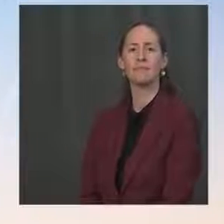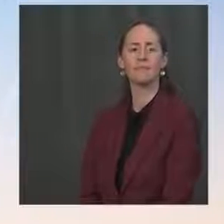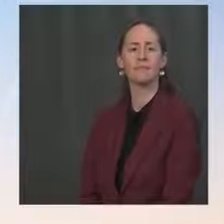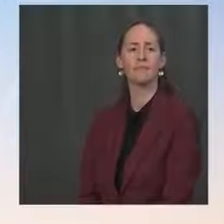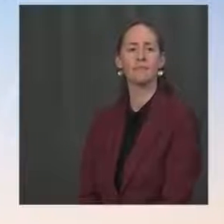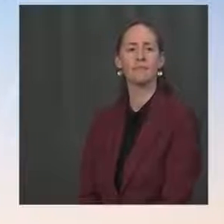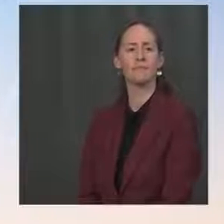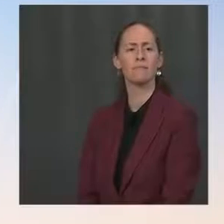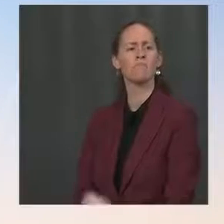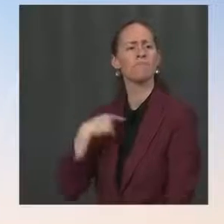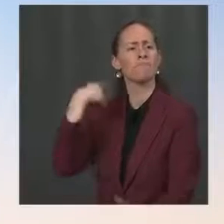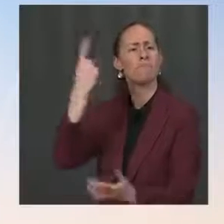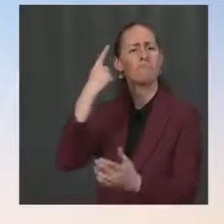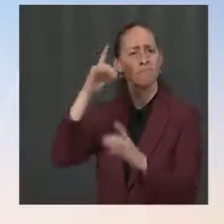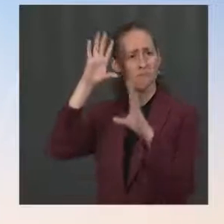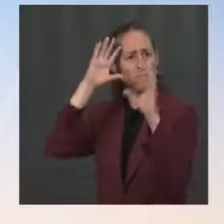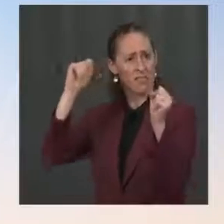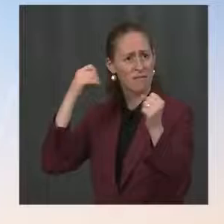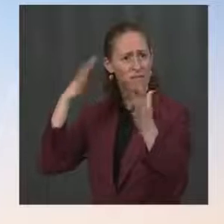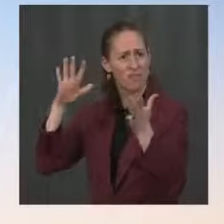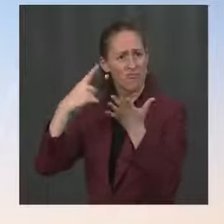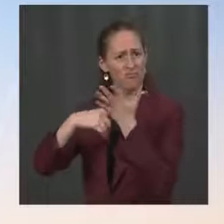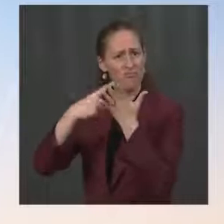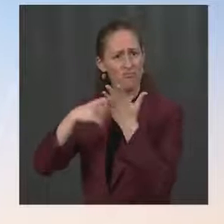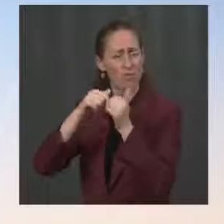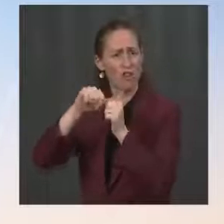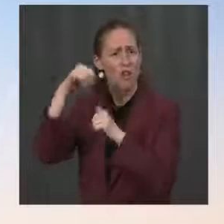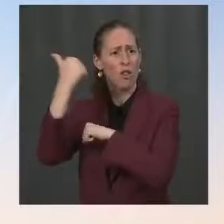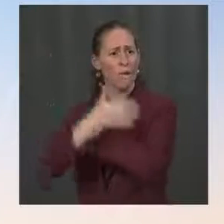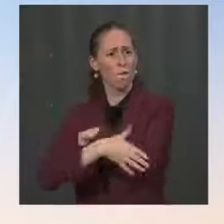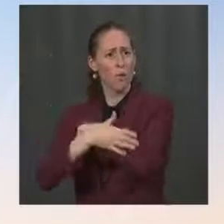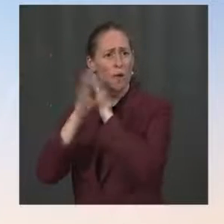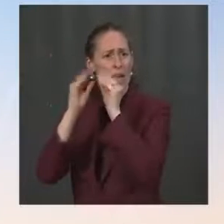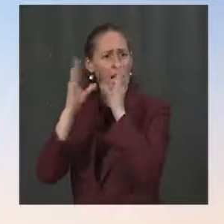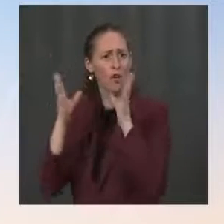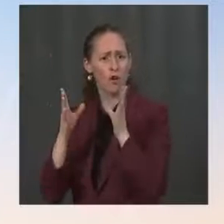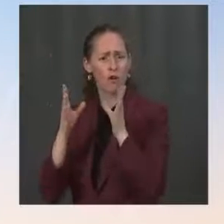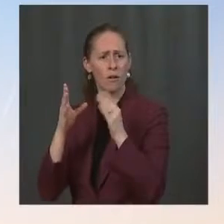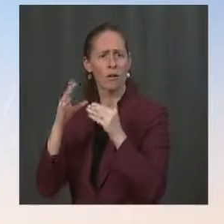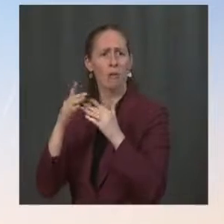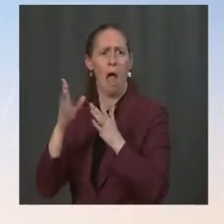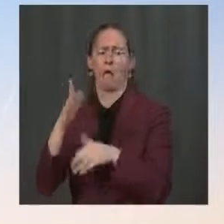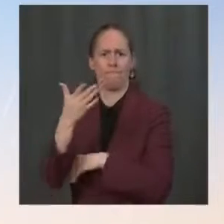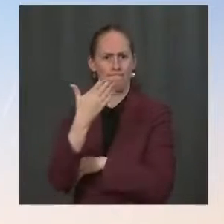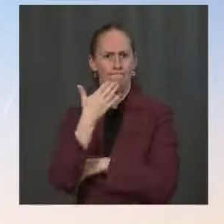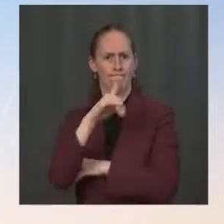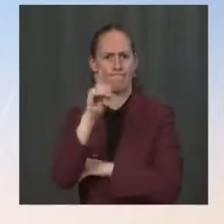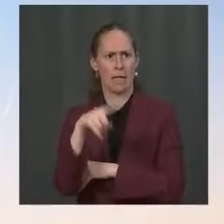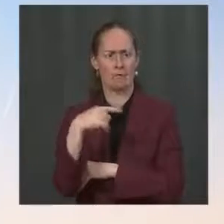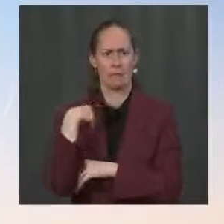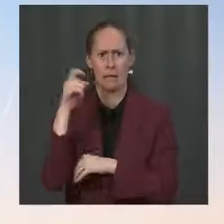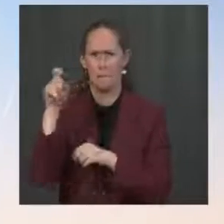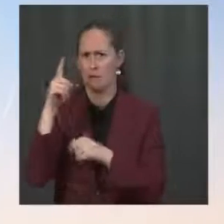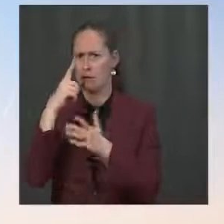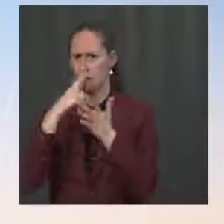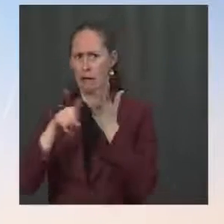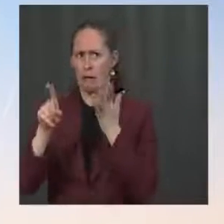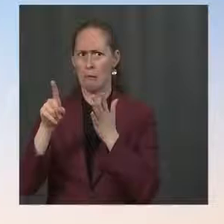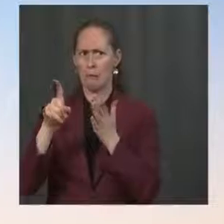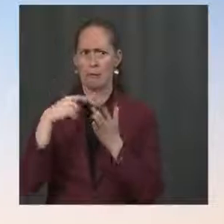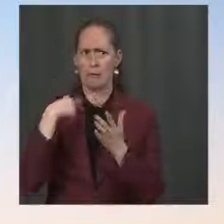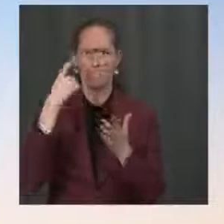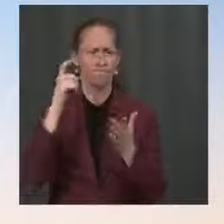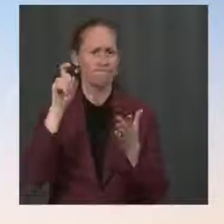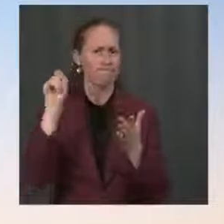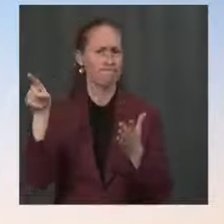the attacks in Kabul? Today, I will have to check on that for you. That's a great question. I'm not sure he has today, but I will check on that